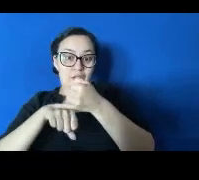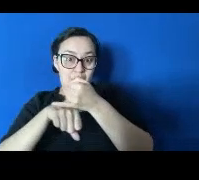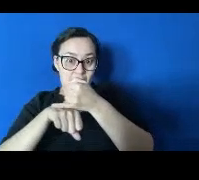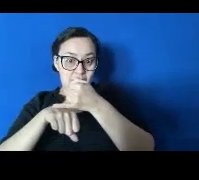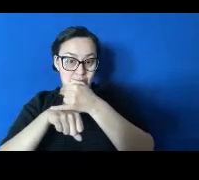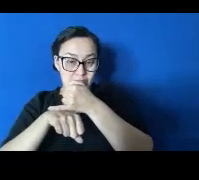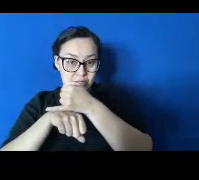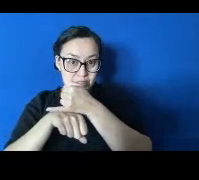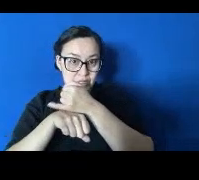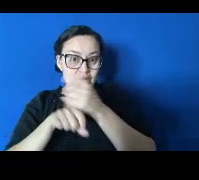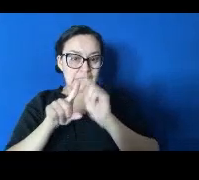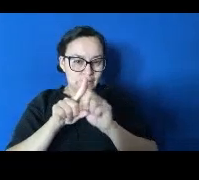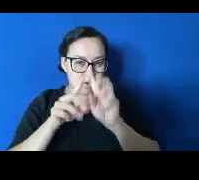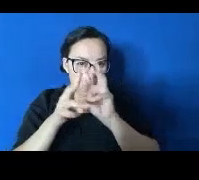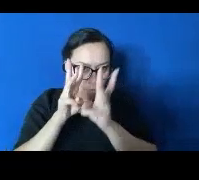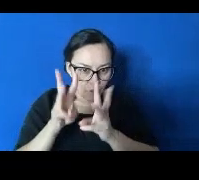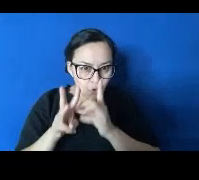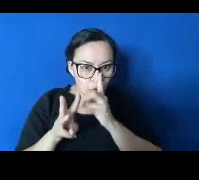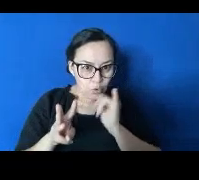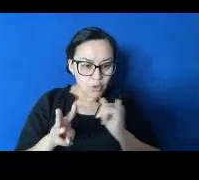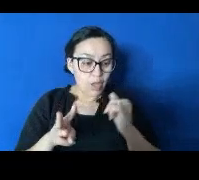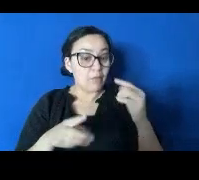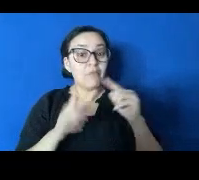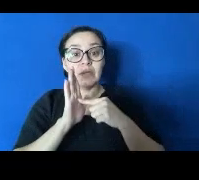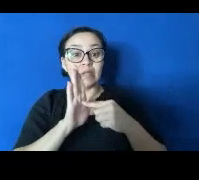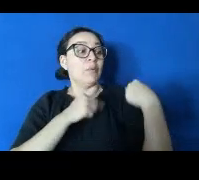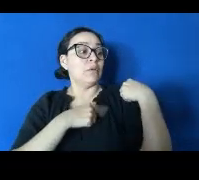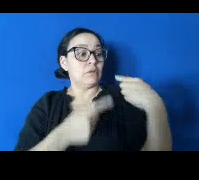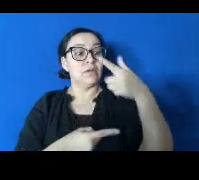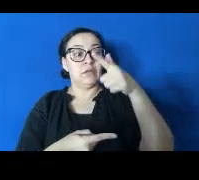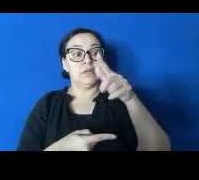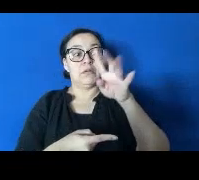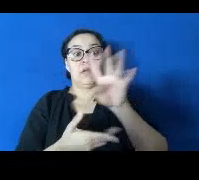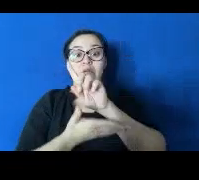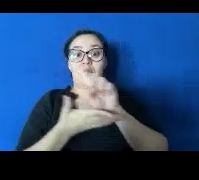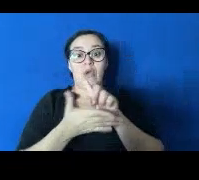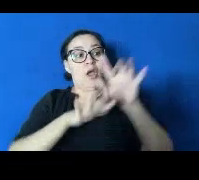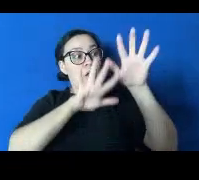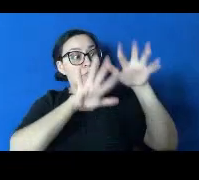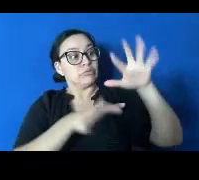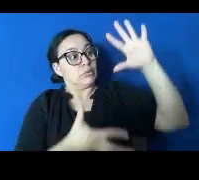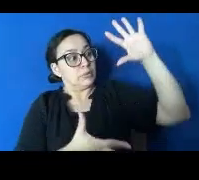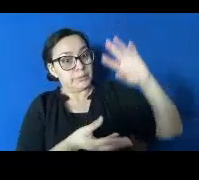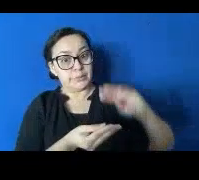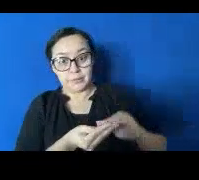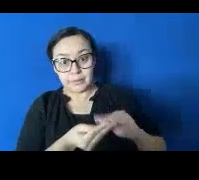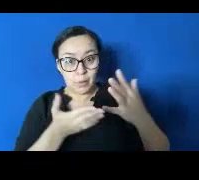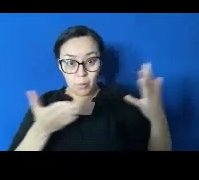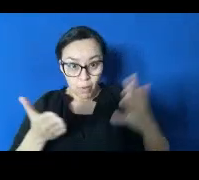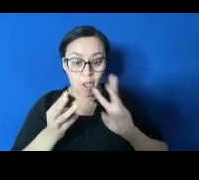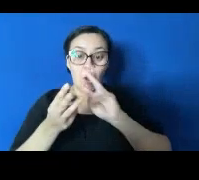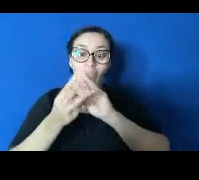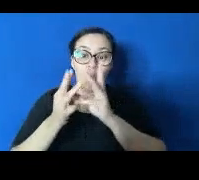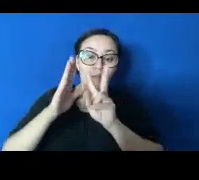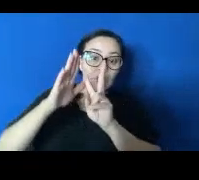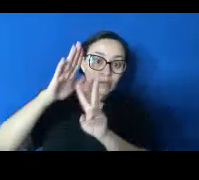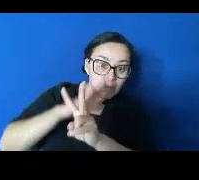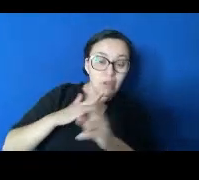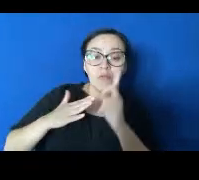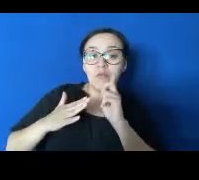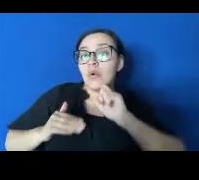see here the rainfall accumulation for the past 24 hours, the levels of the reservoirs, the